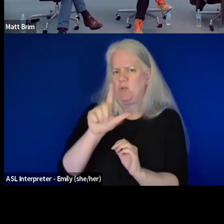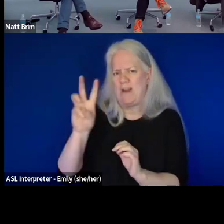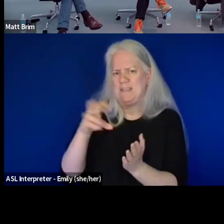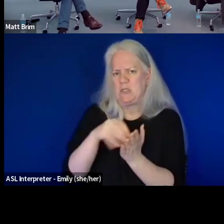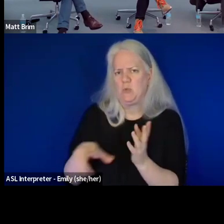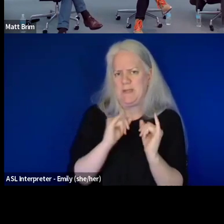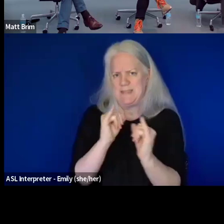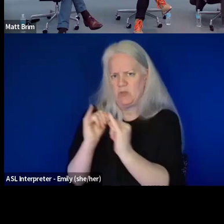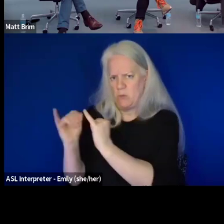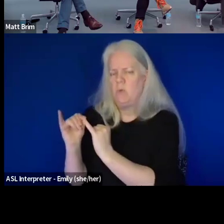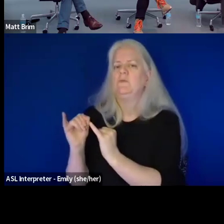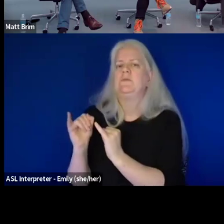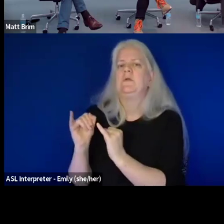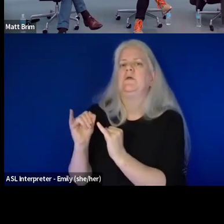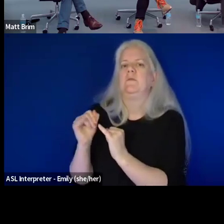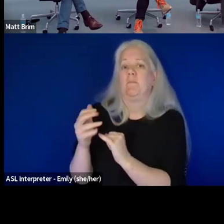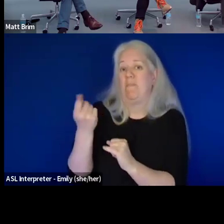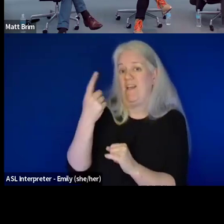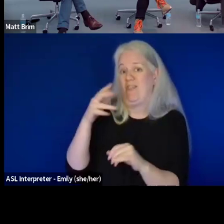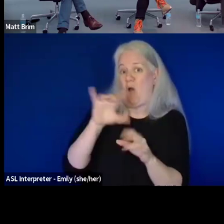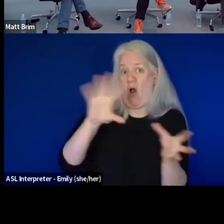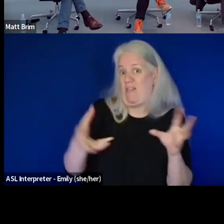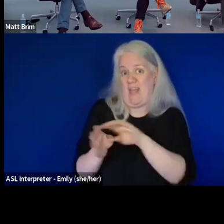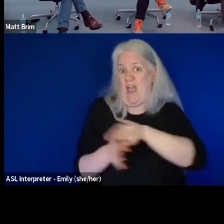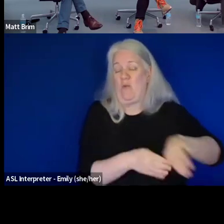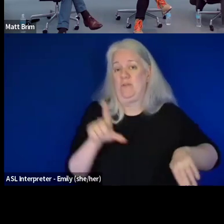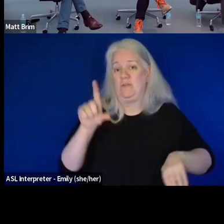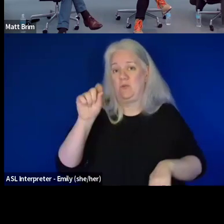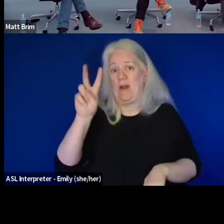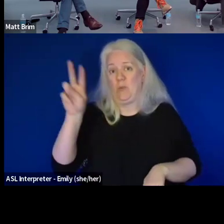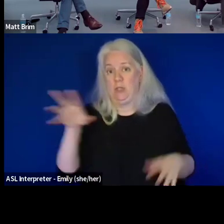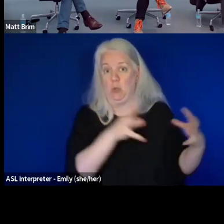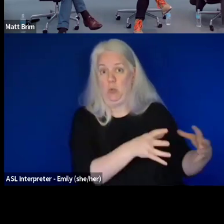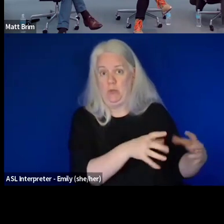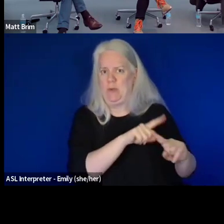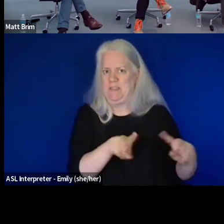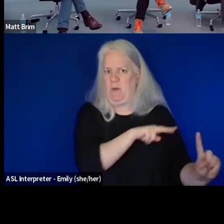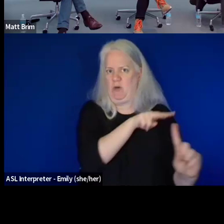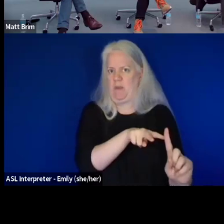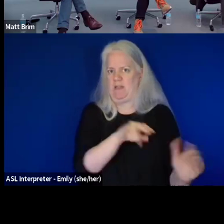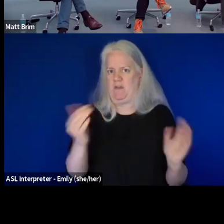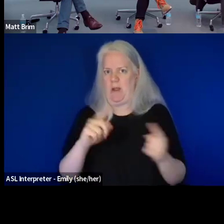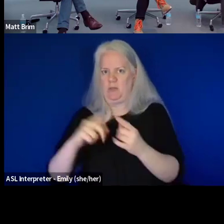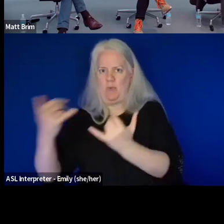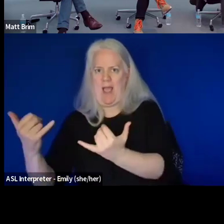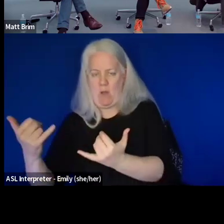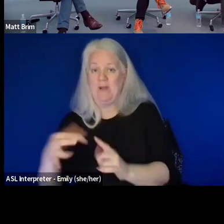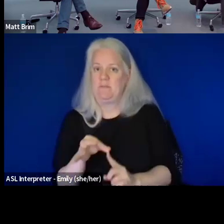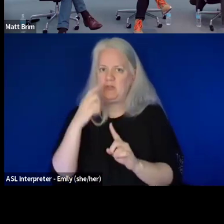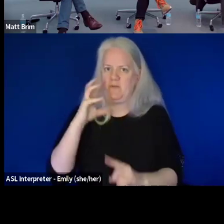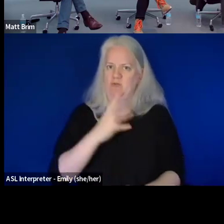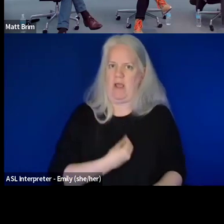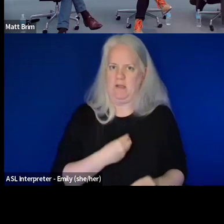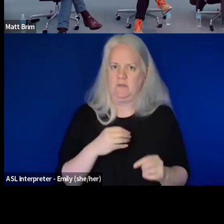some research, but that's 2022. So that's a very different perspective than where we are right now, especially for trans